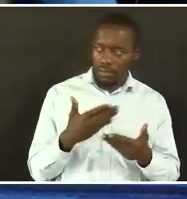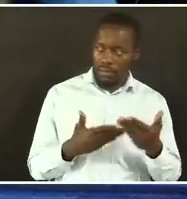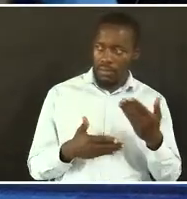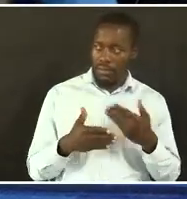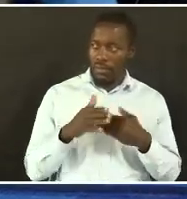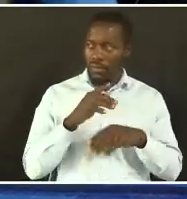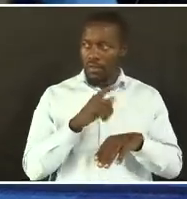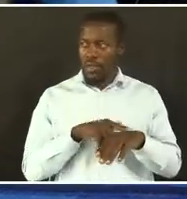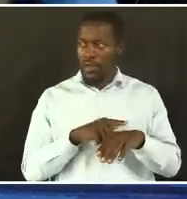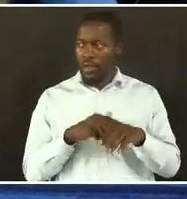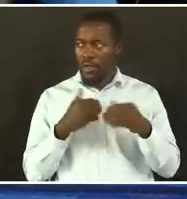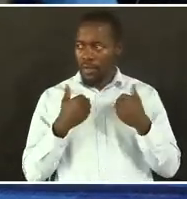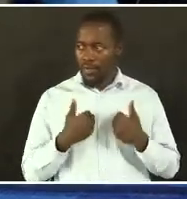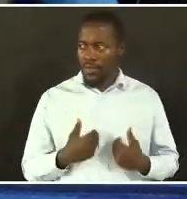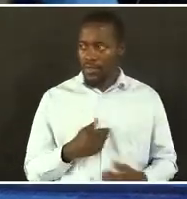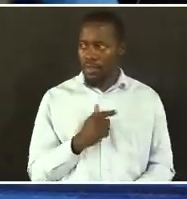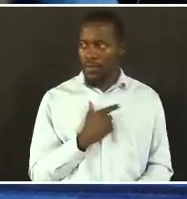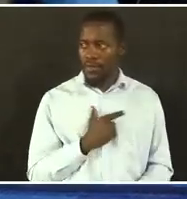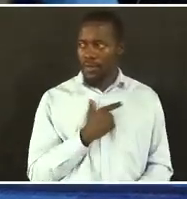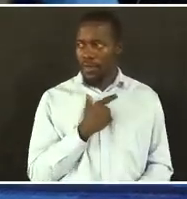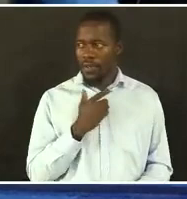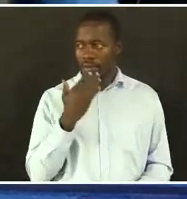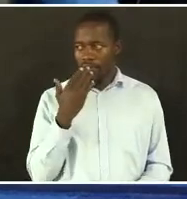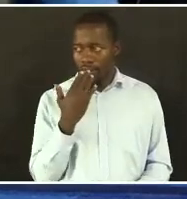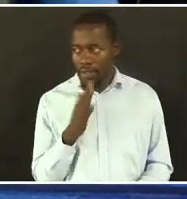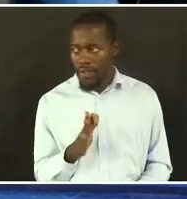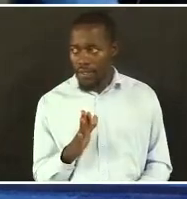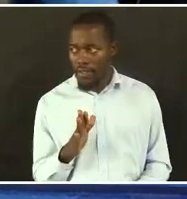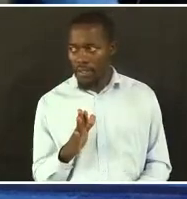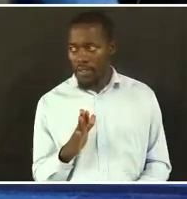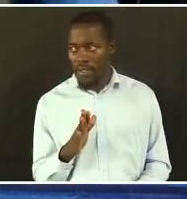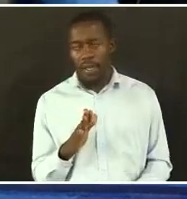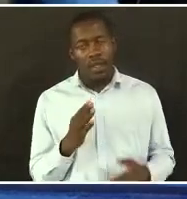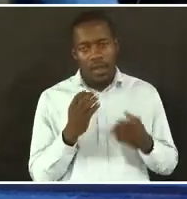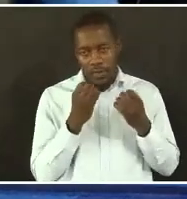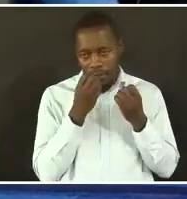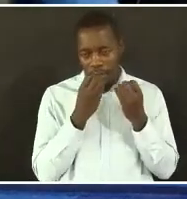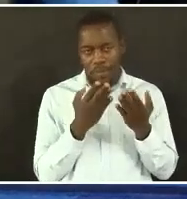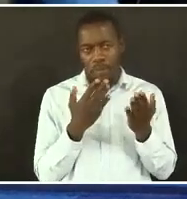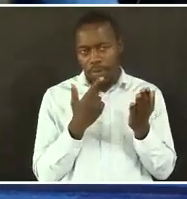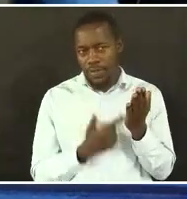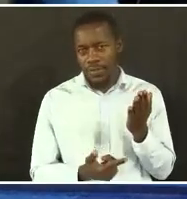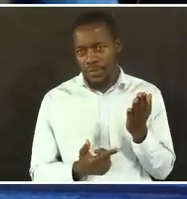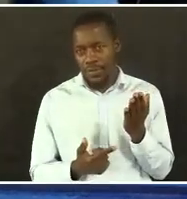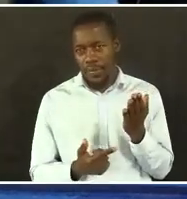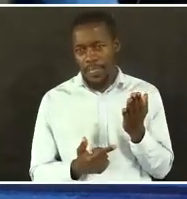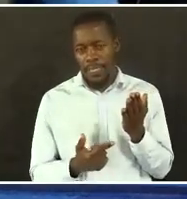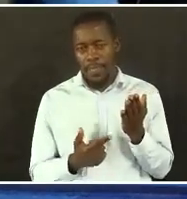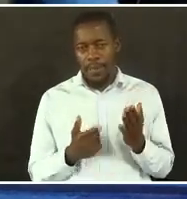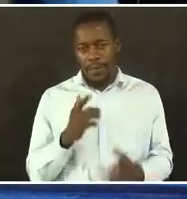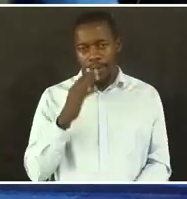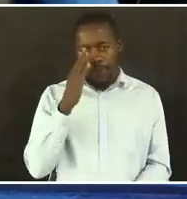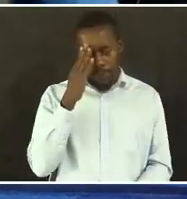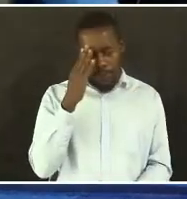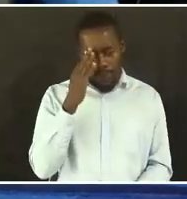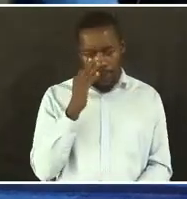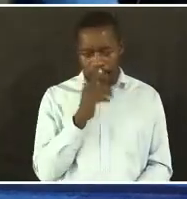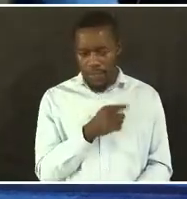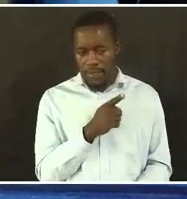person we had gone to visit, then she tells us that, "You know, this person next to